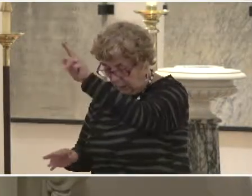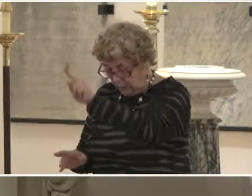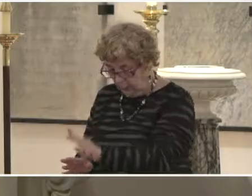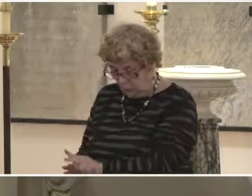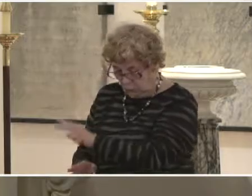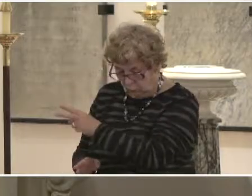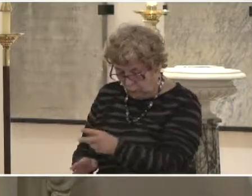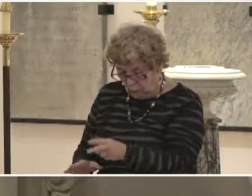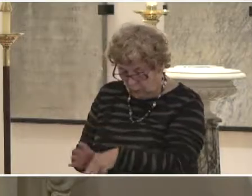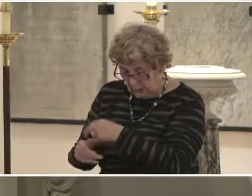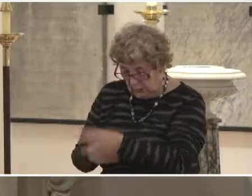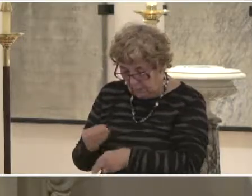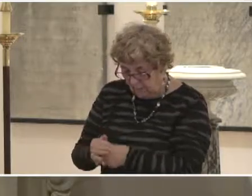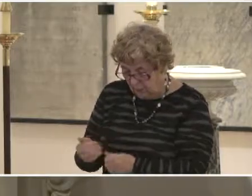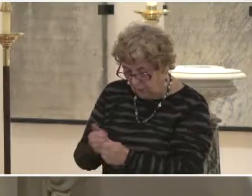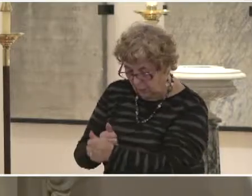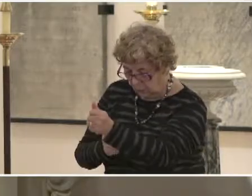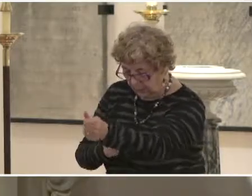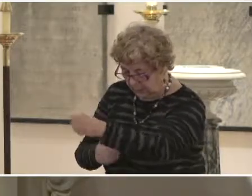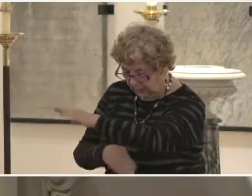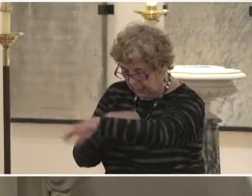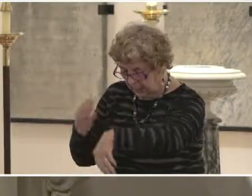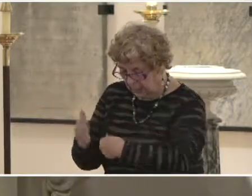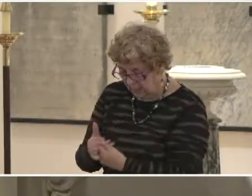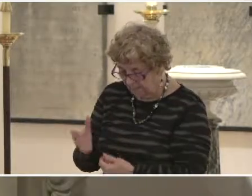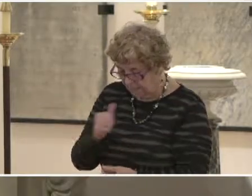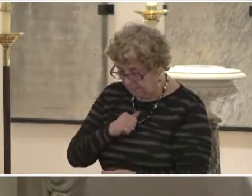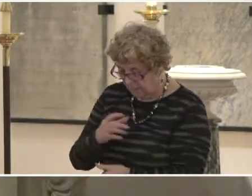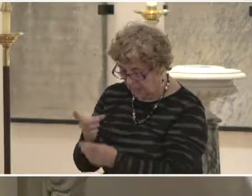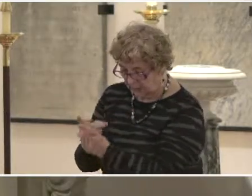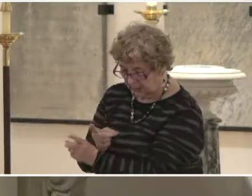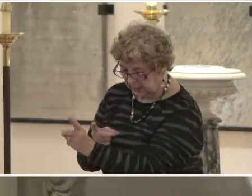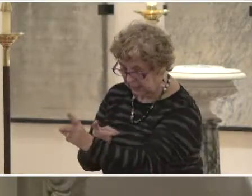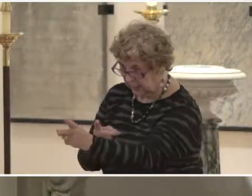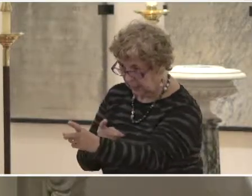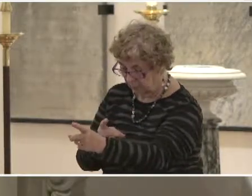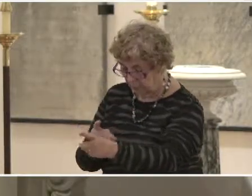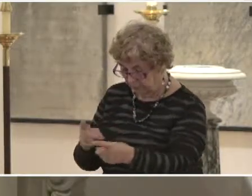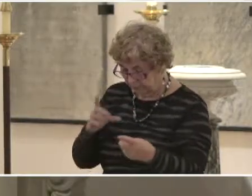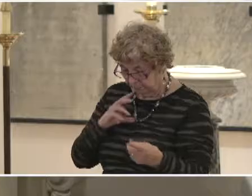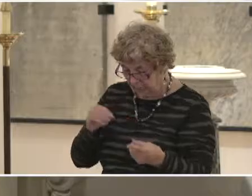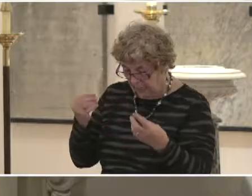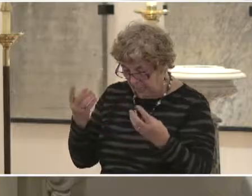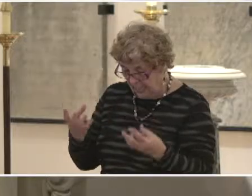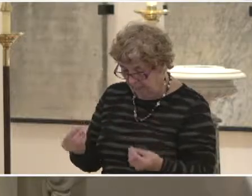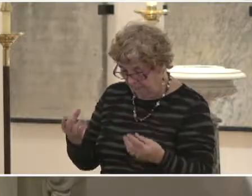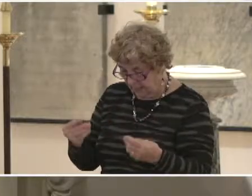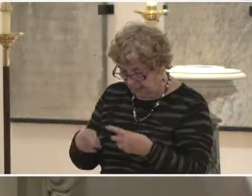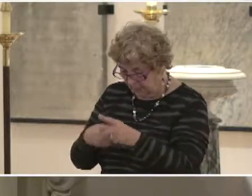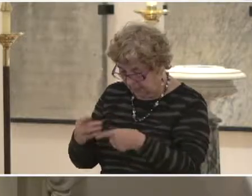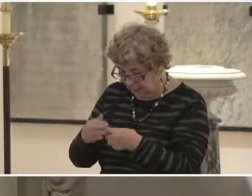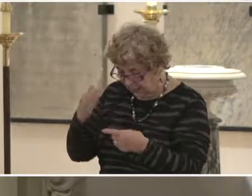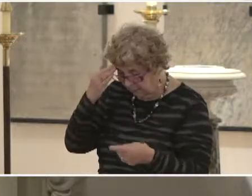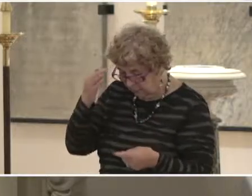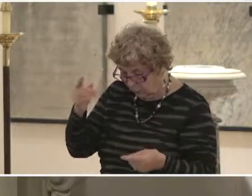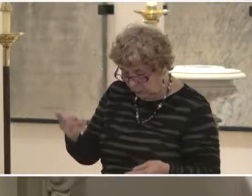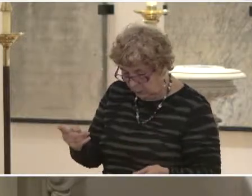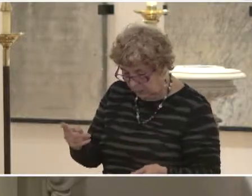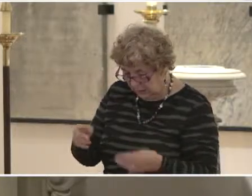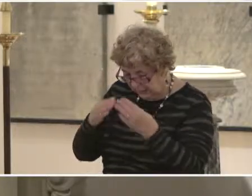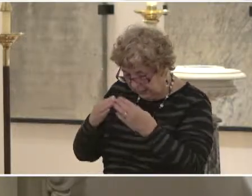Later, Jesus taught them, whoever does not carry the cross and follow me cannot be my disciple. They must have thought to